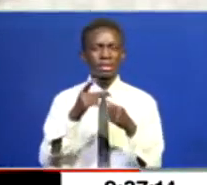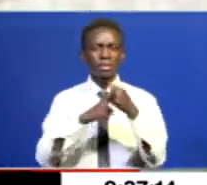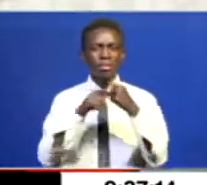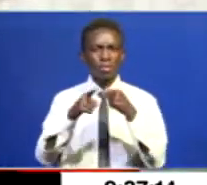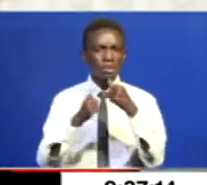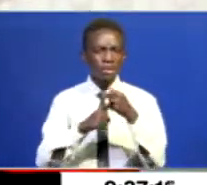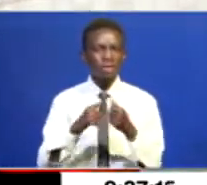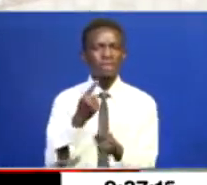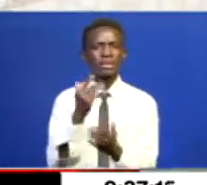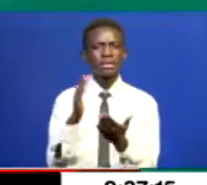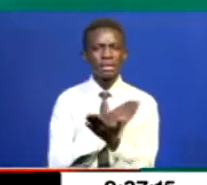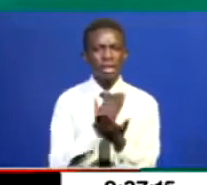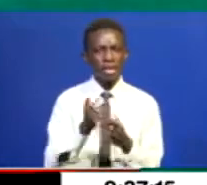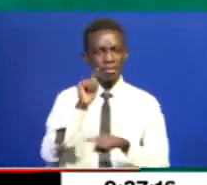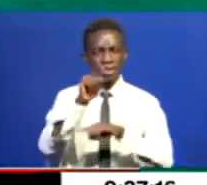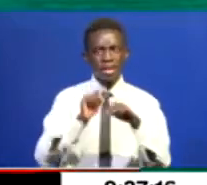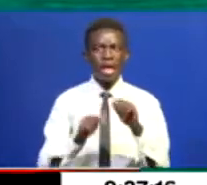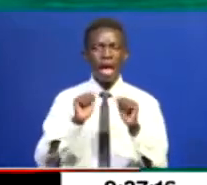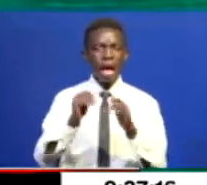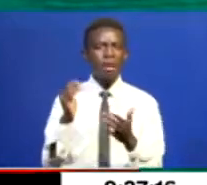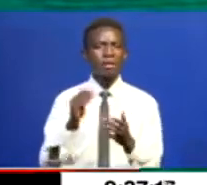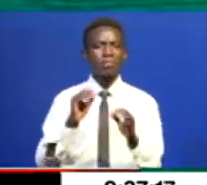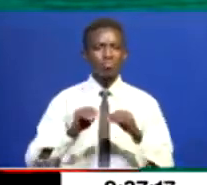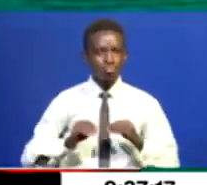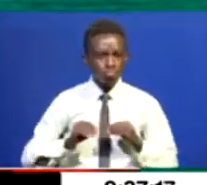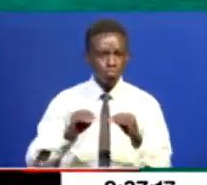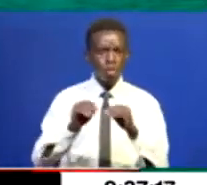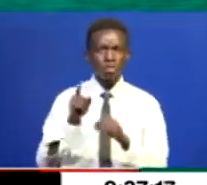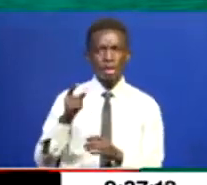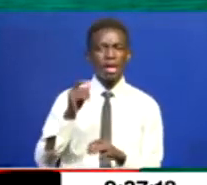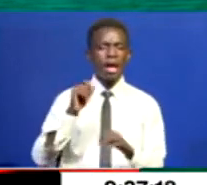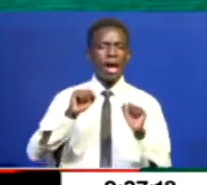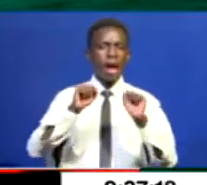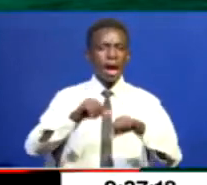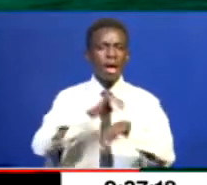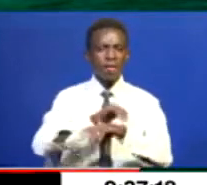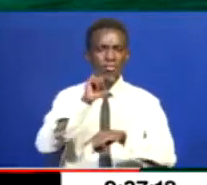interim dividend will push the total dividend payout for the year to 1 shilling